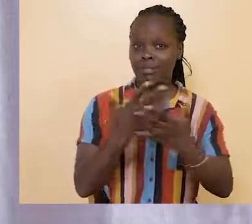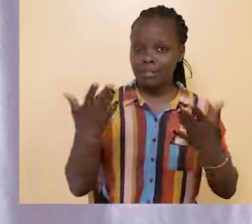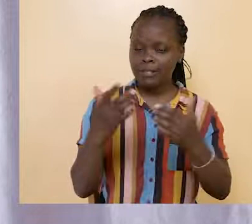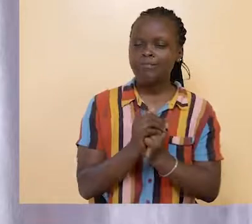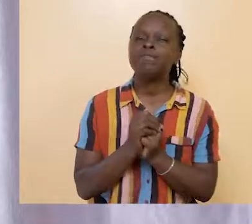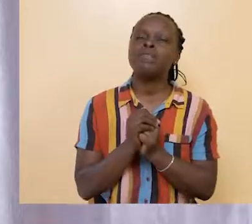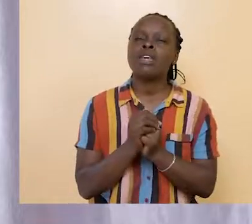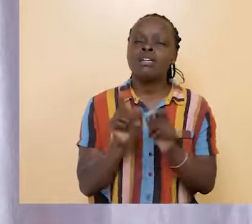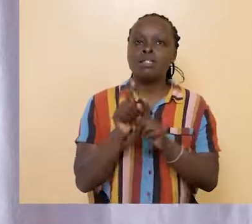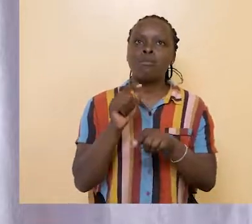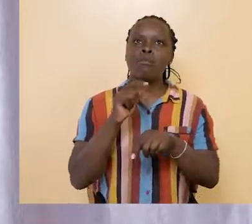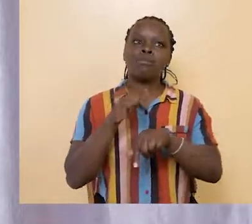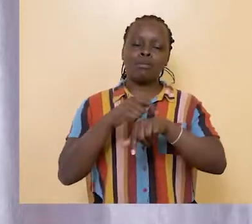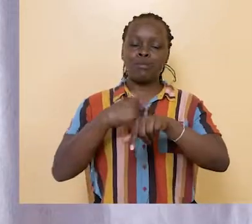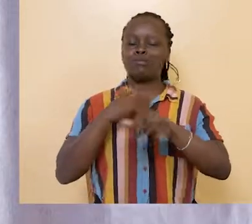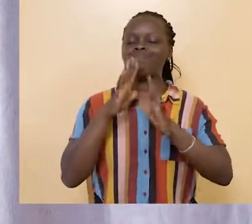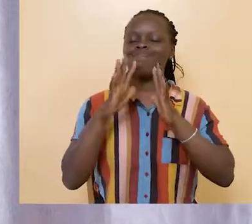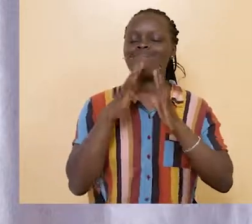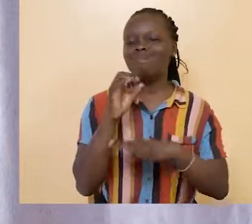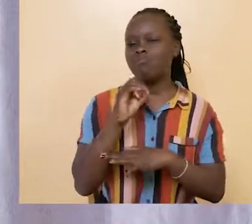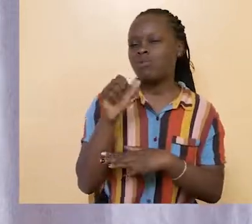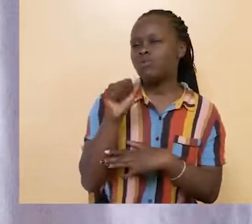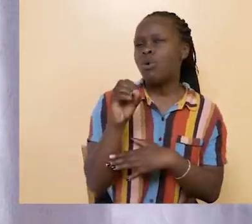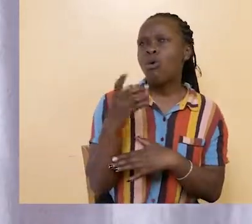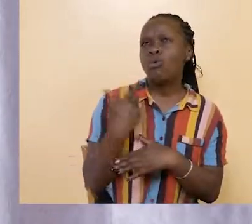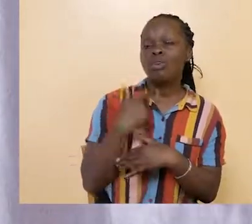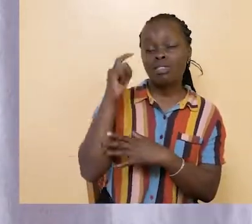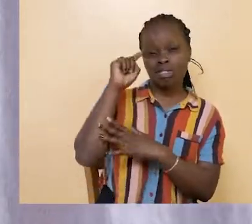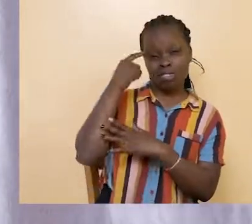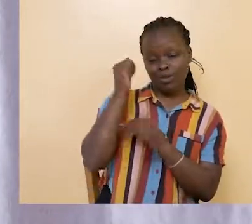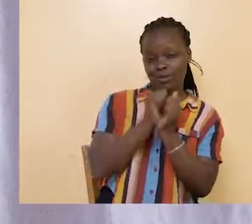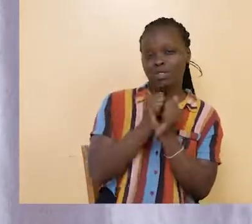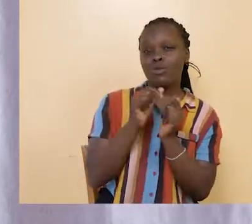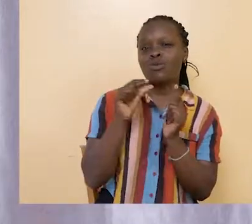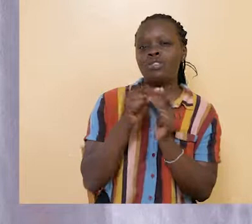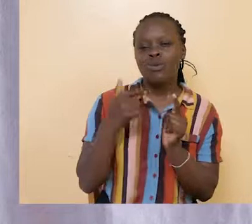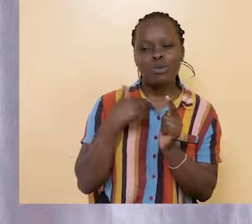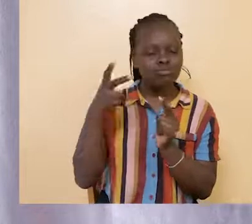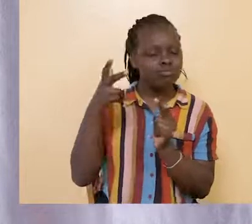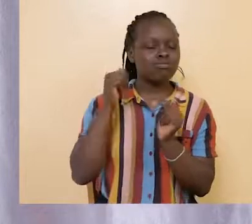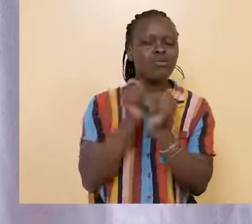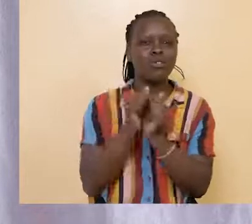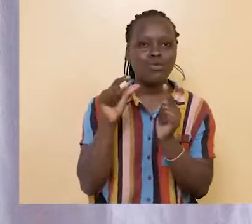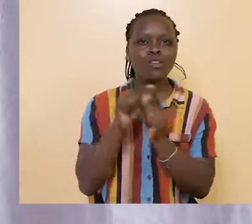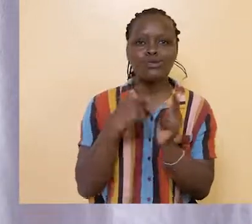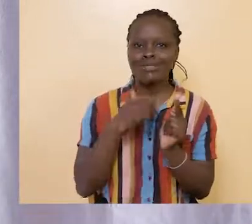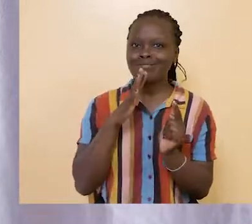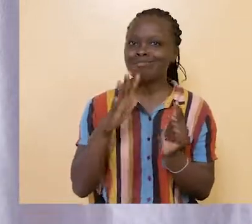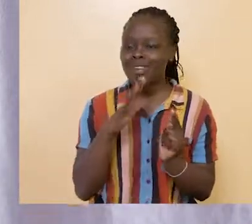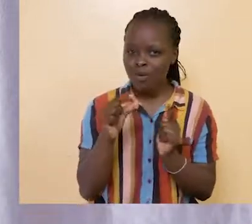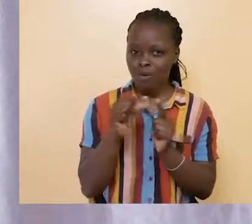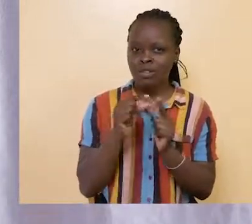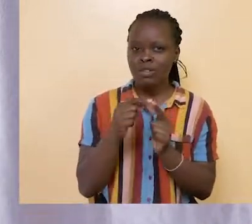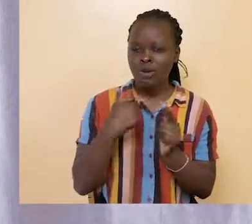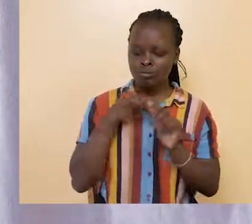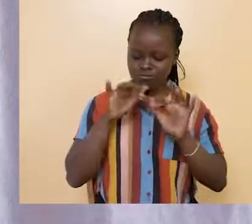terms of words, even when none are spoken. And so we think with words. We hear words. We speak words.